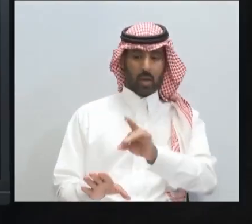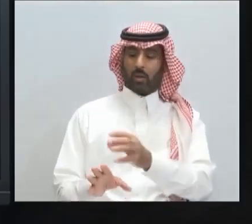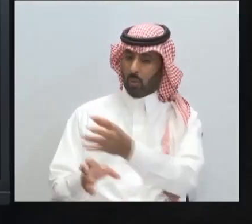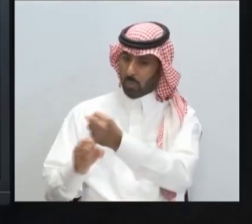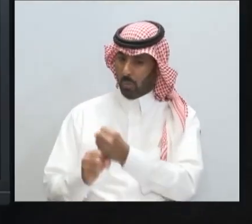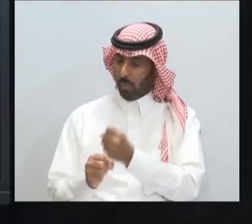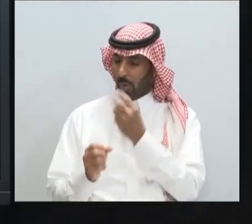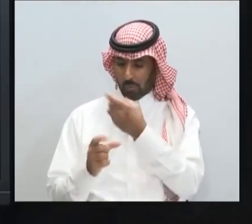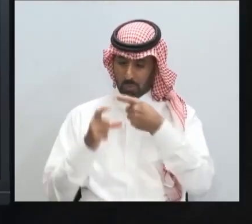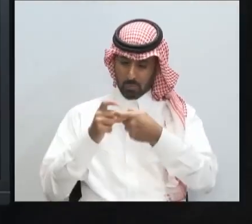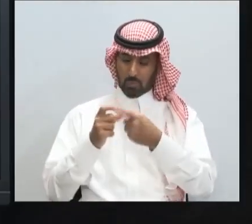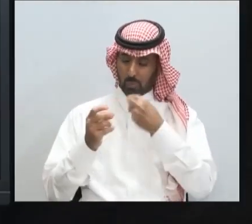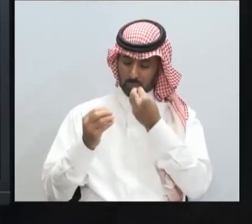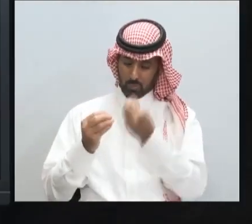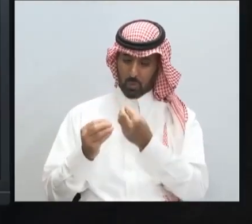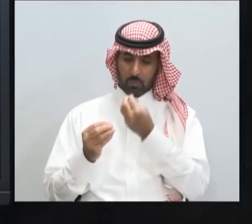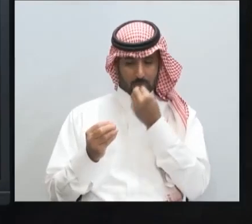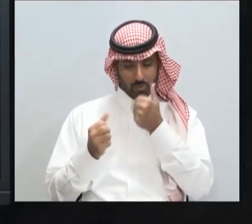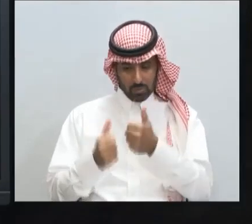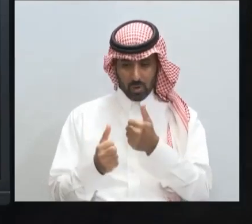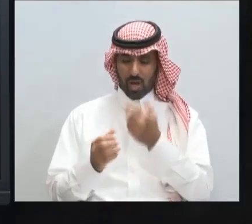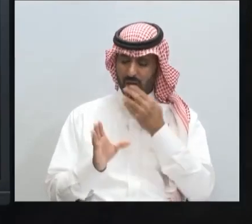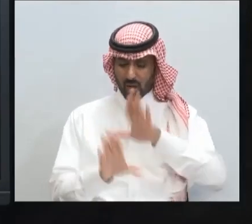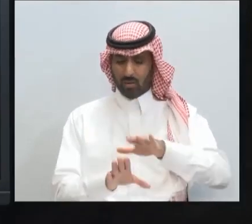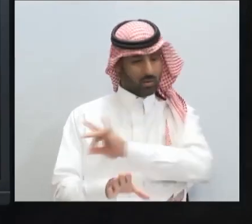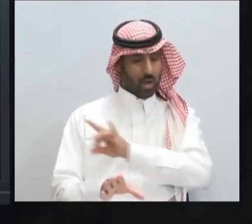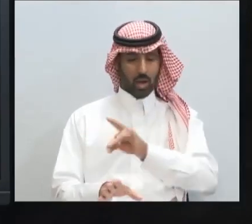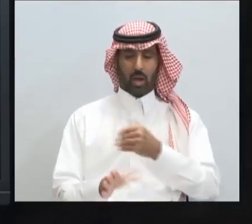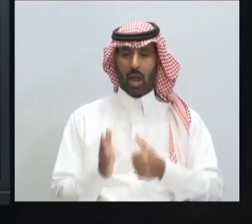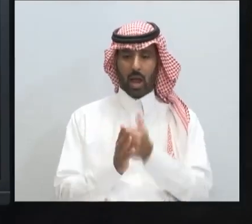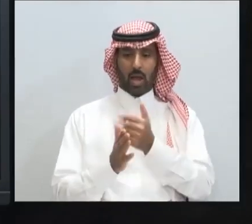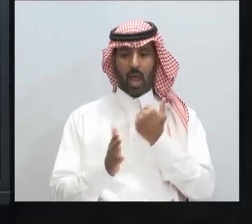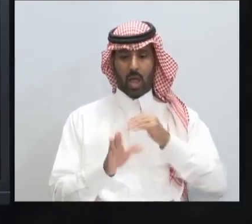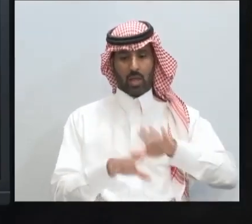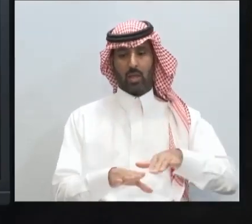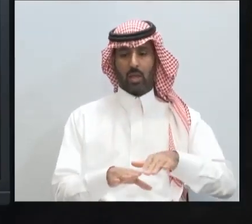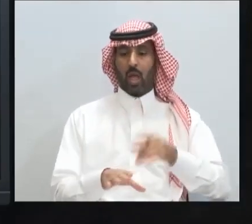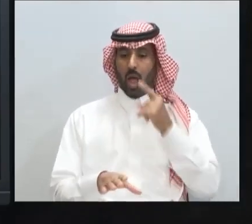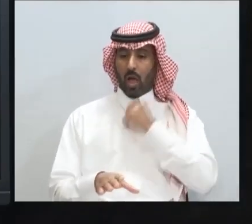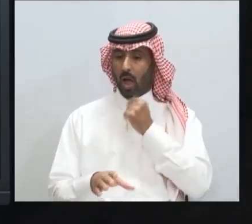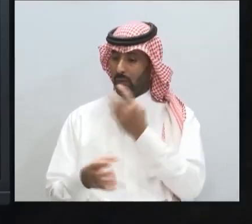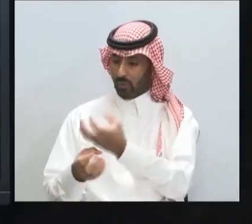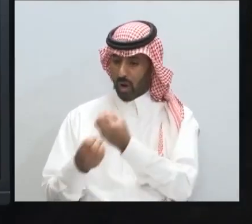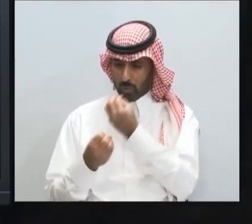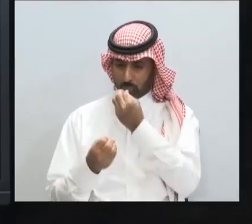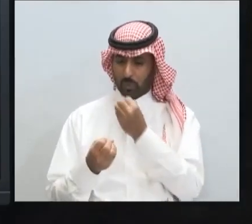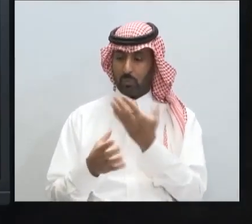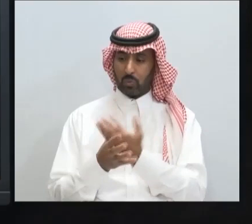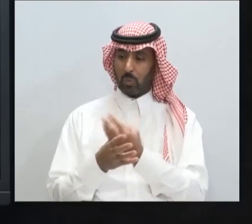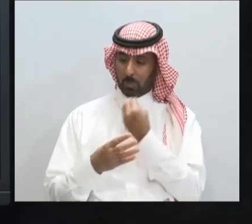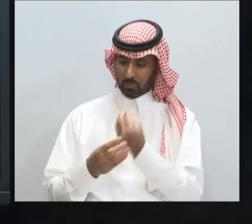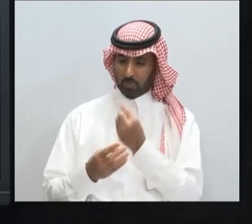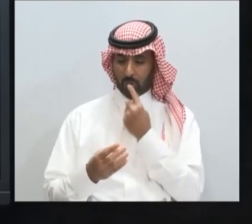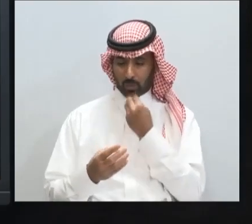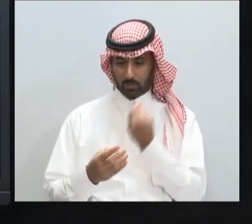this burger is irresistible. I can't resist it. I can't resist it. I have to eat it because it's